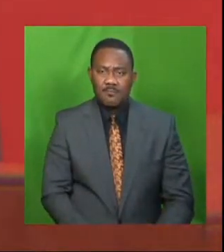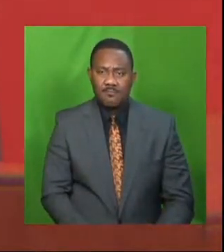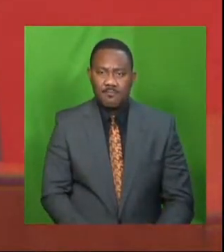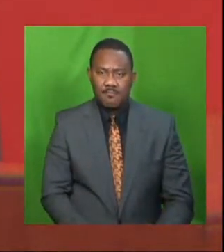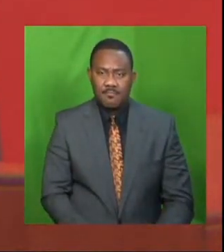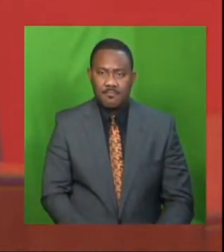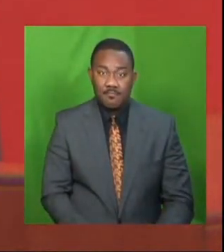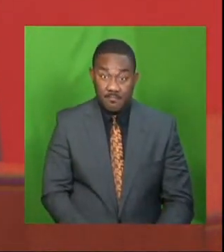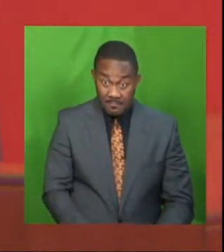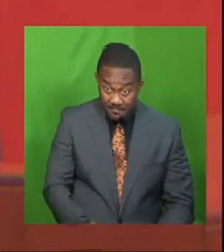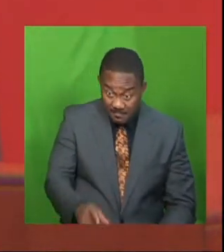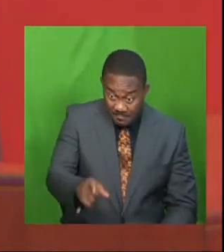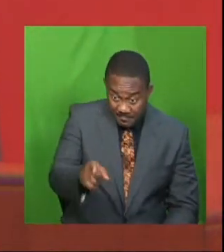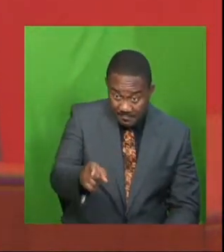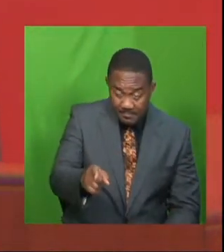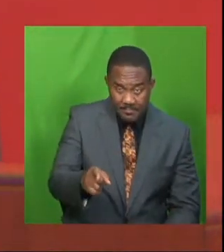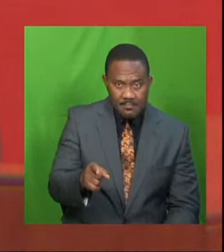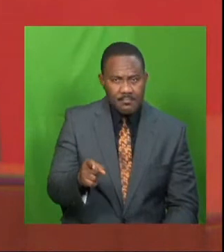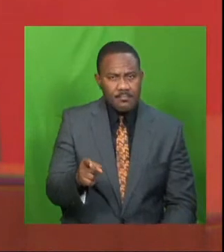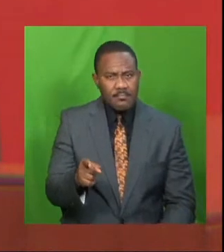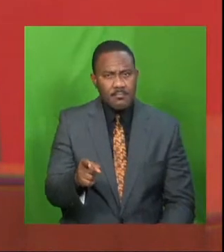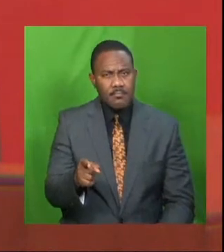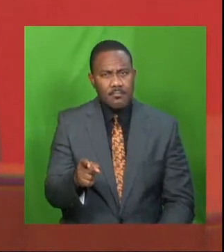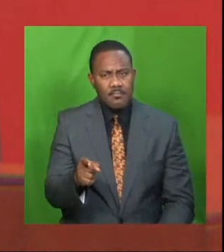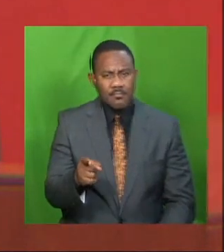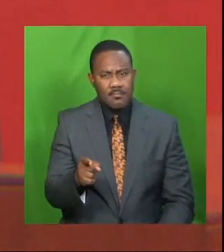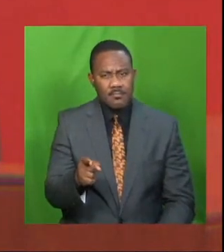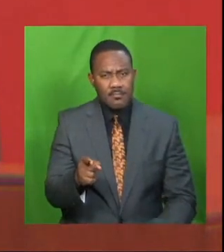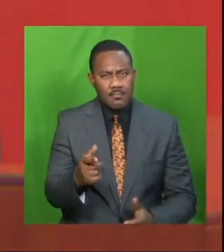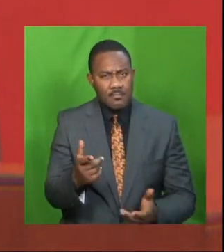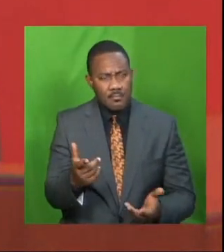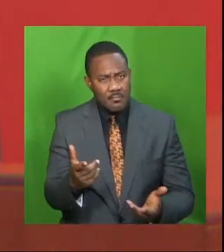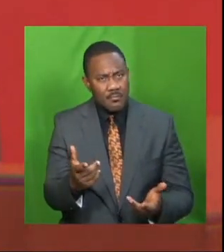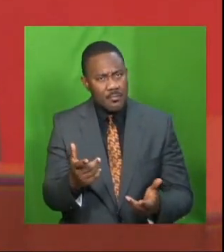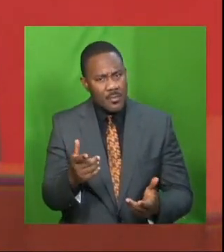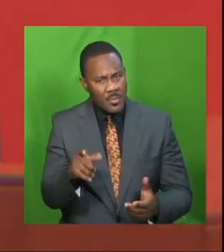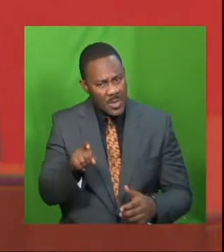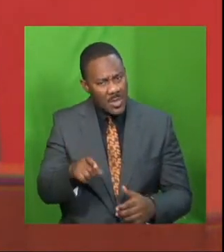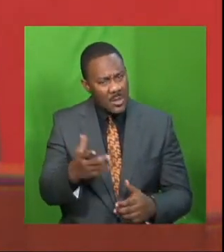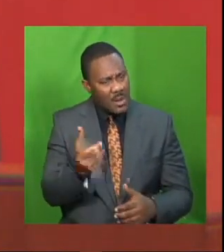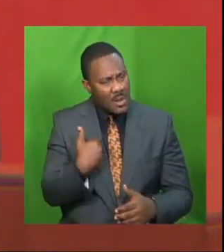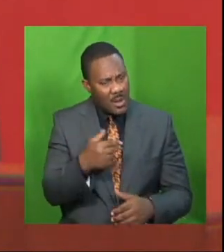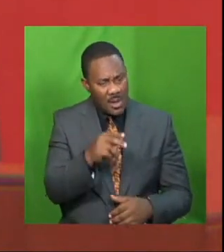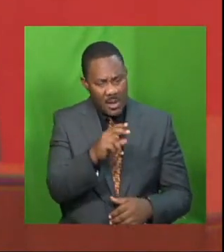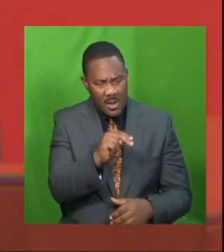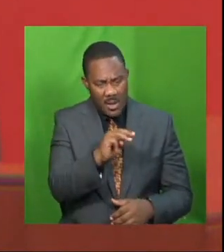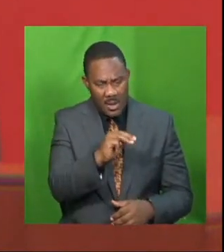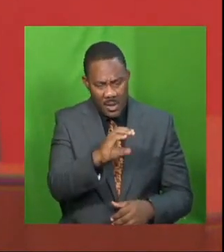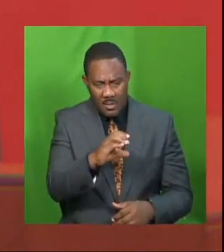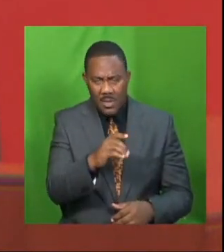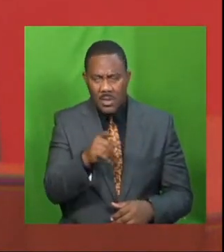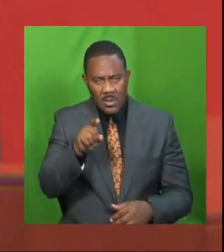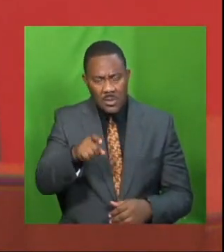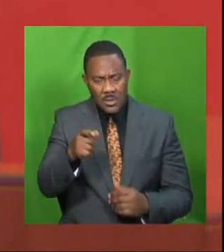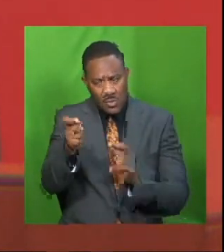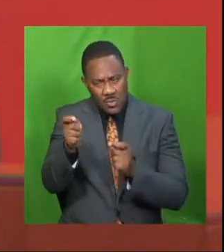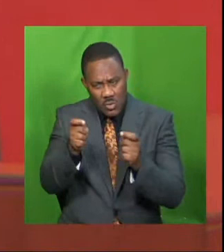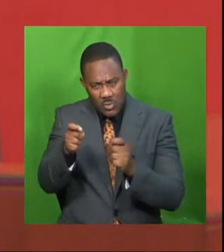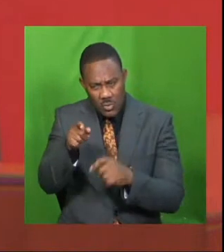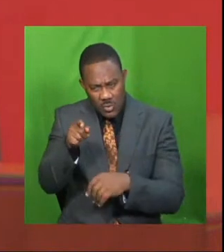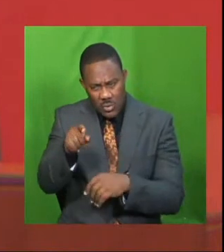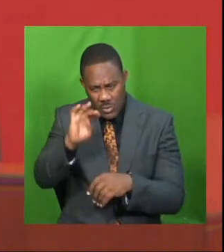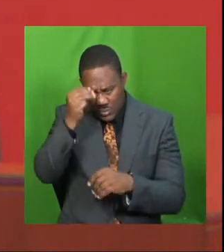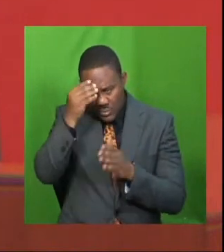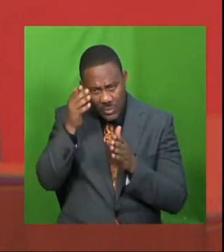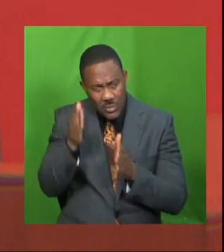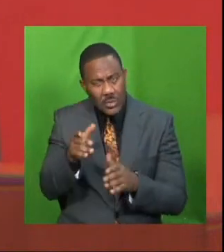also even as Minister for Information, subject to the regulatory mandate of the National Media Commission as